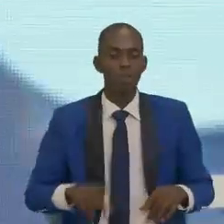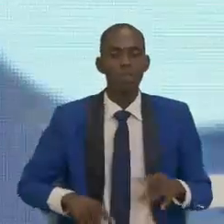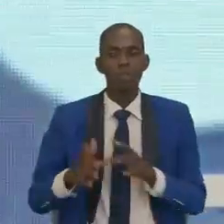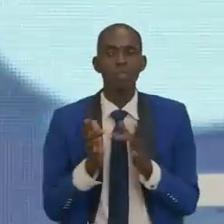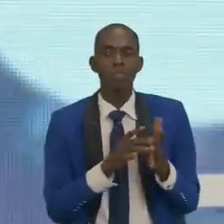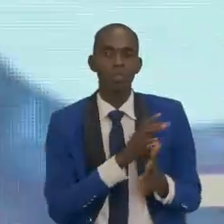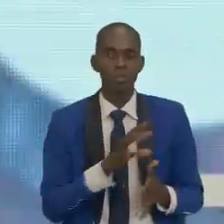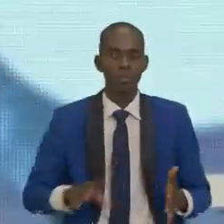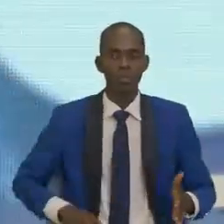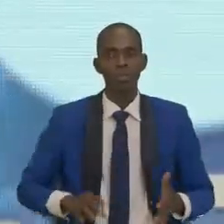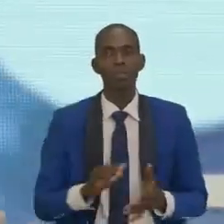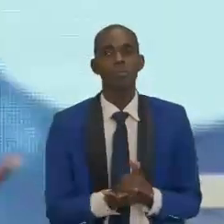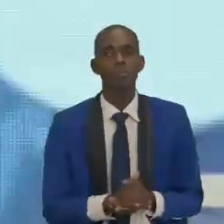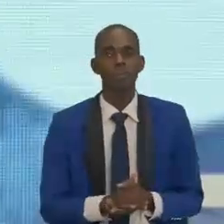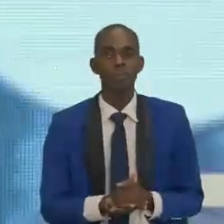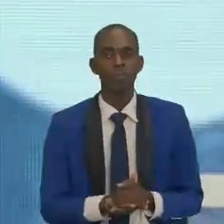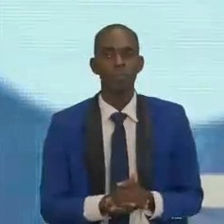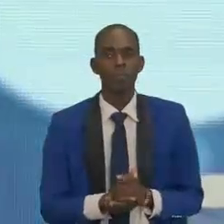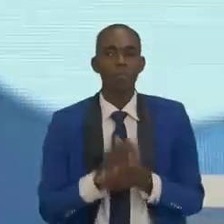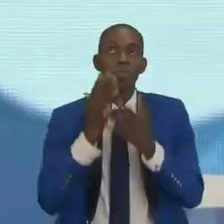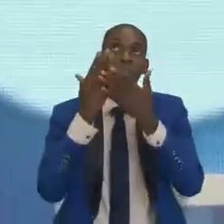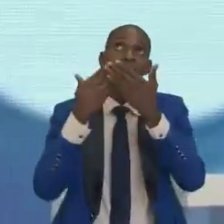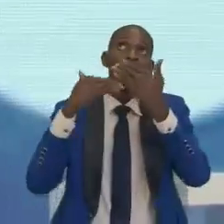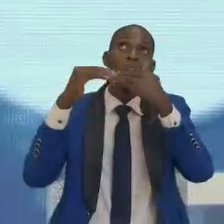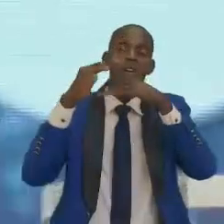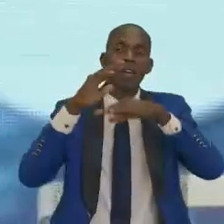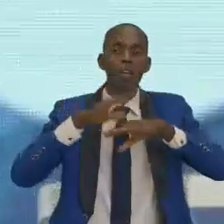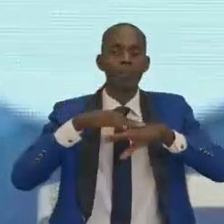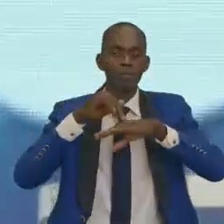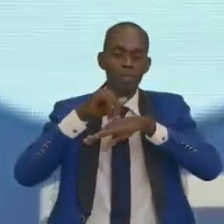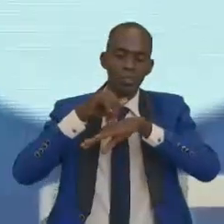Christ. Heaven